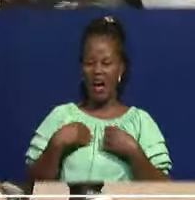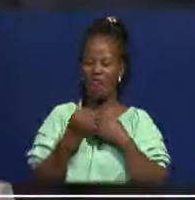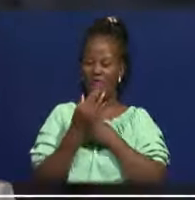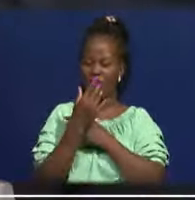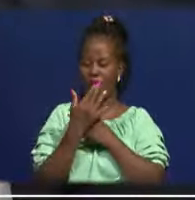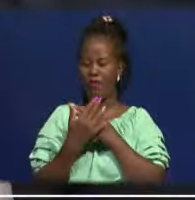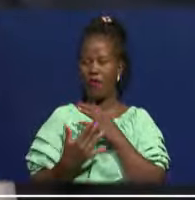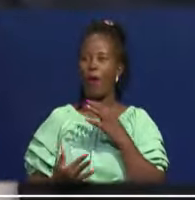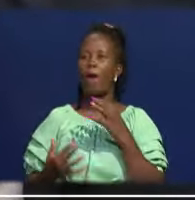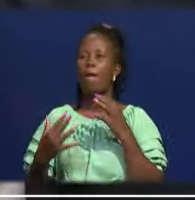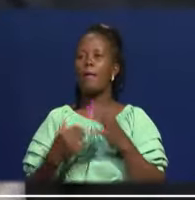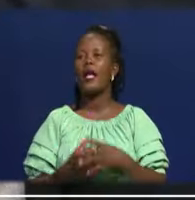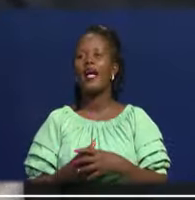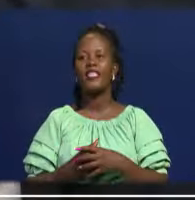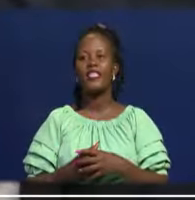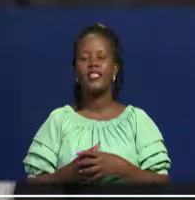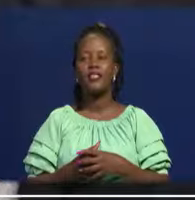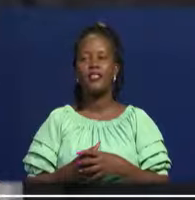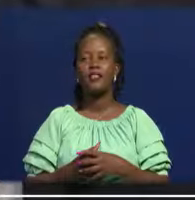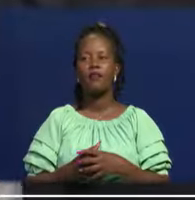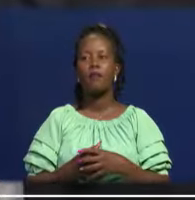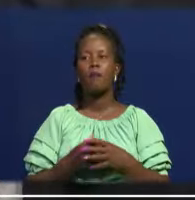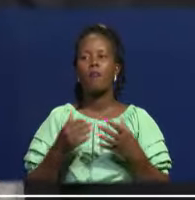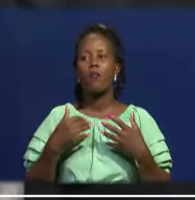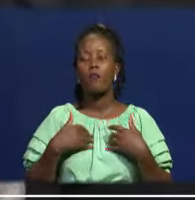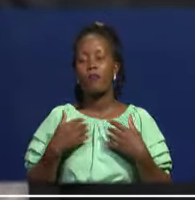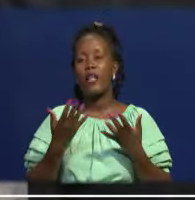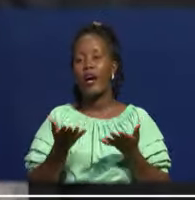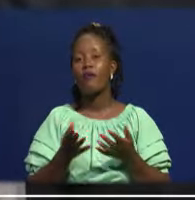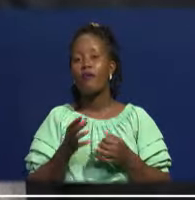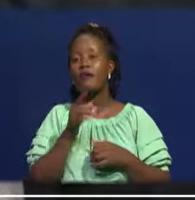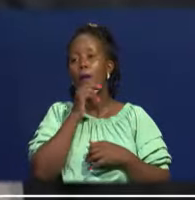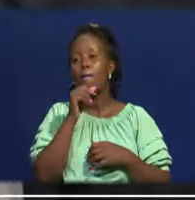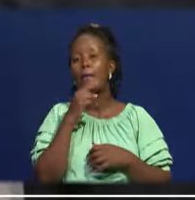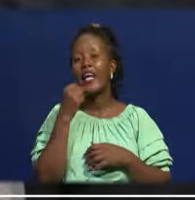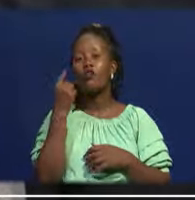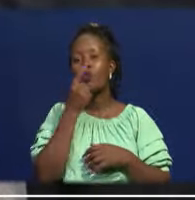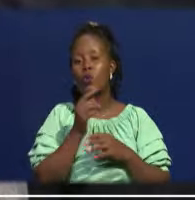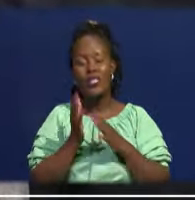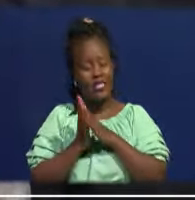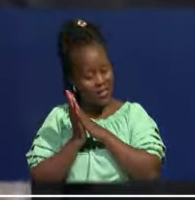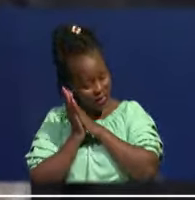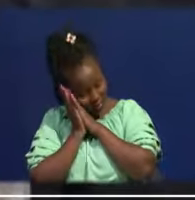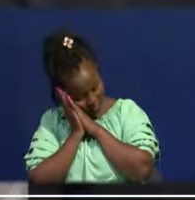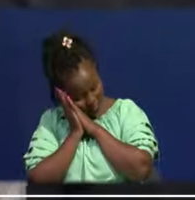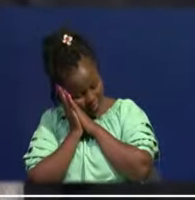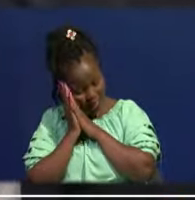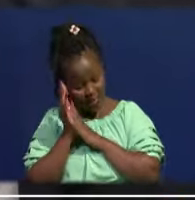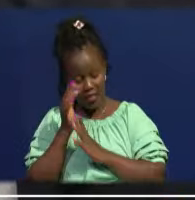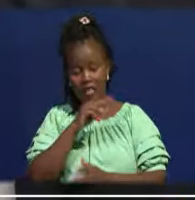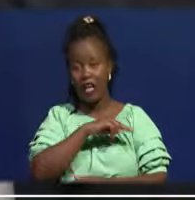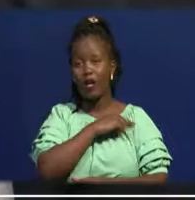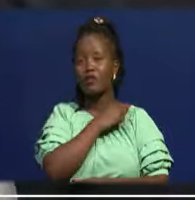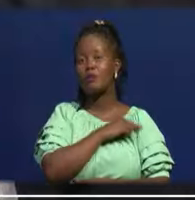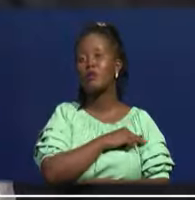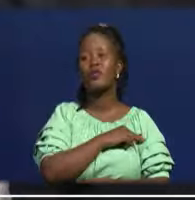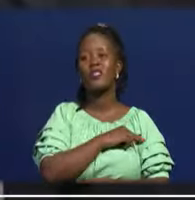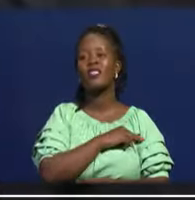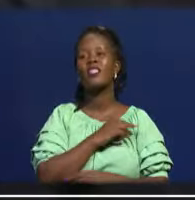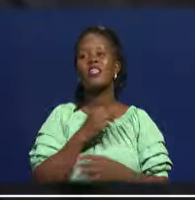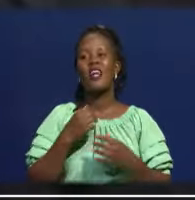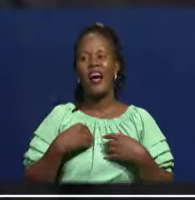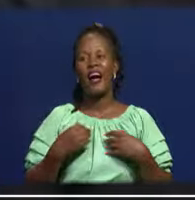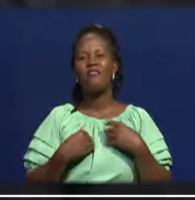damu. That a man who is now lying in a hospital bed hapa kwa casualty with